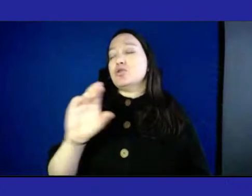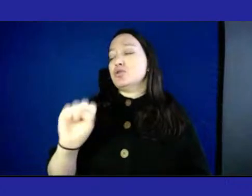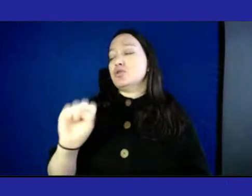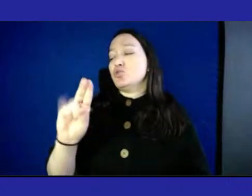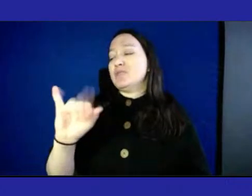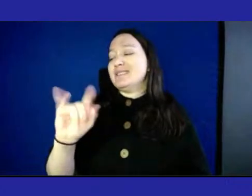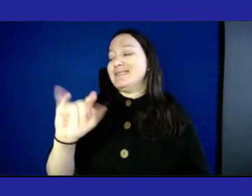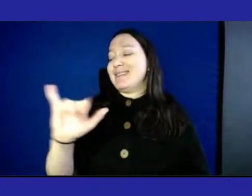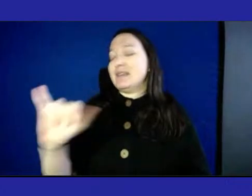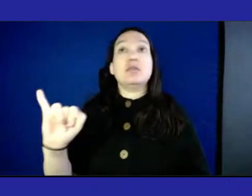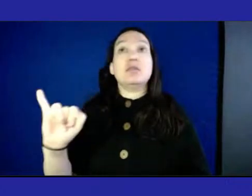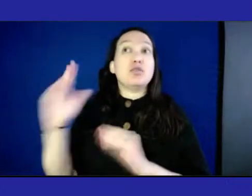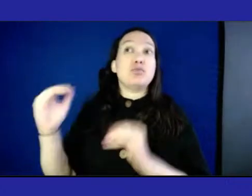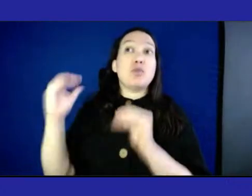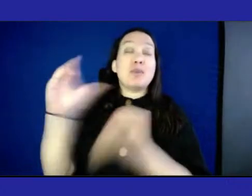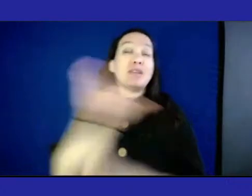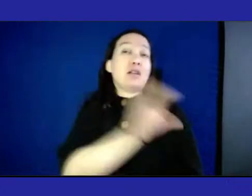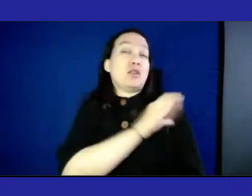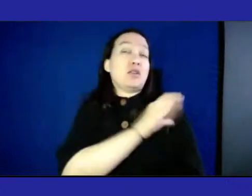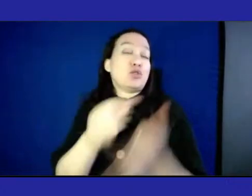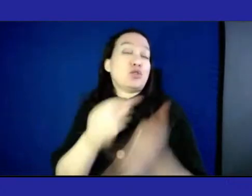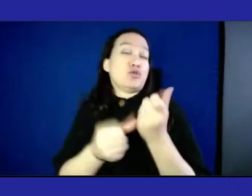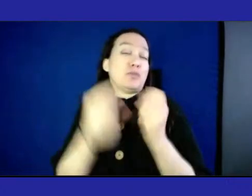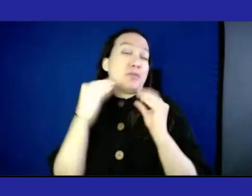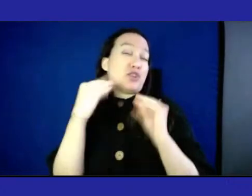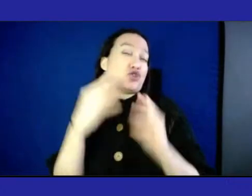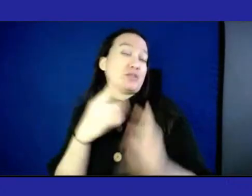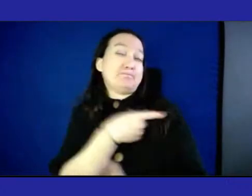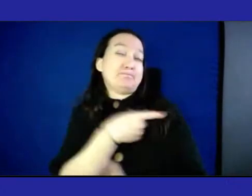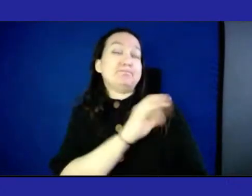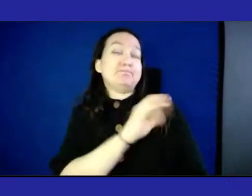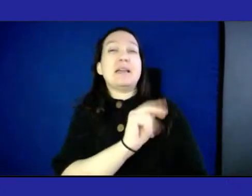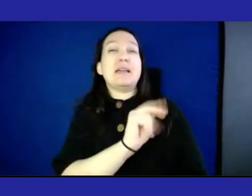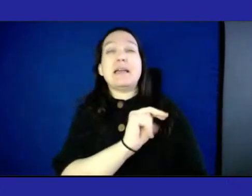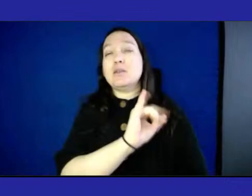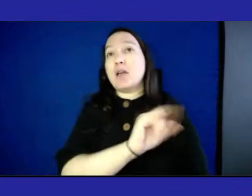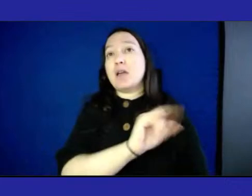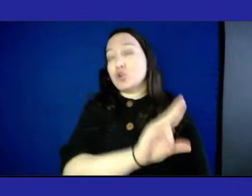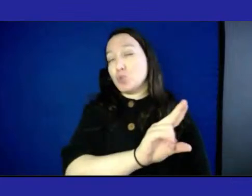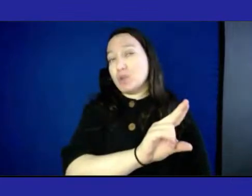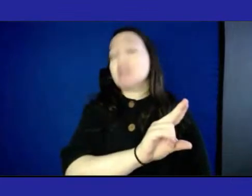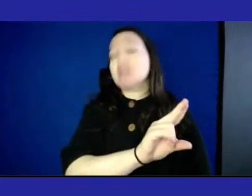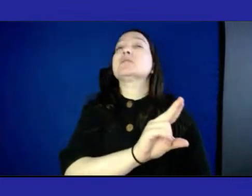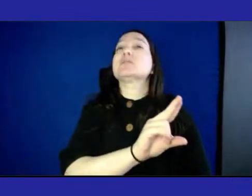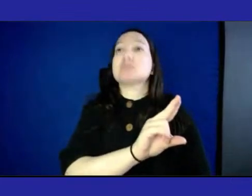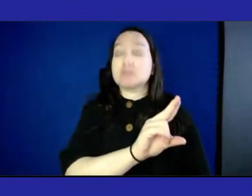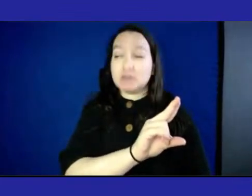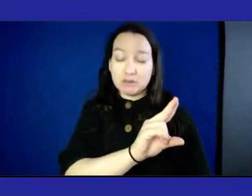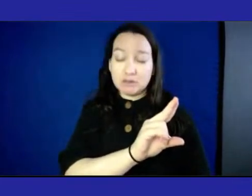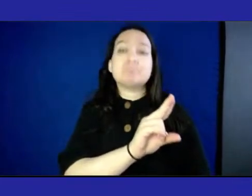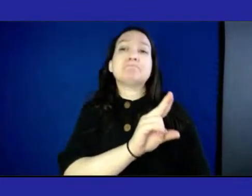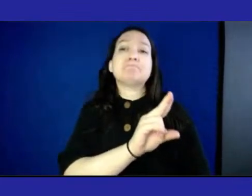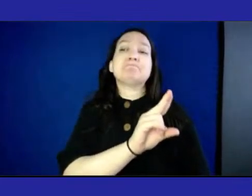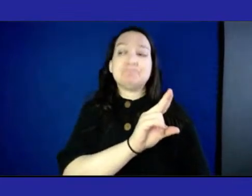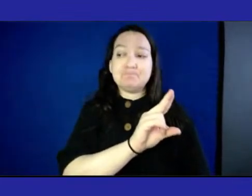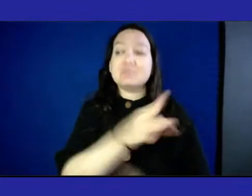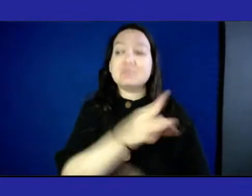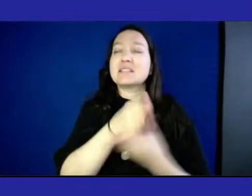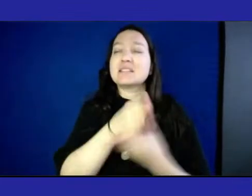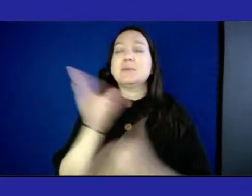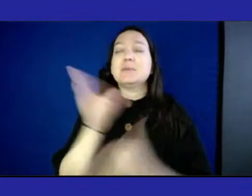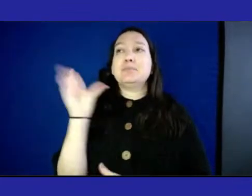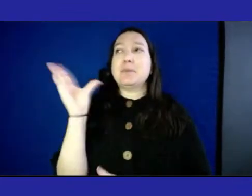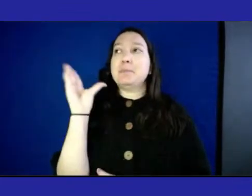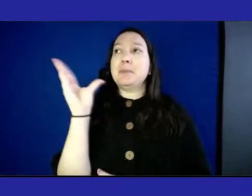promoted to clinical associate professor at NYU. And I've also included some presentations as well